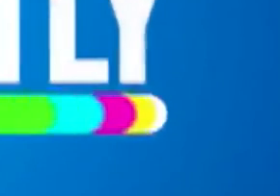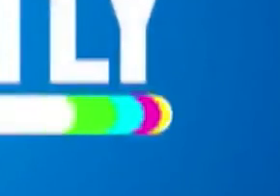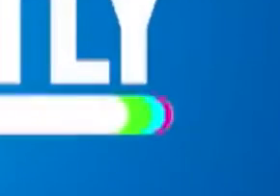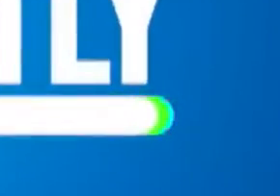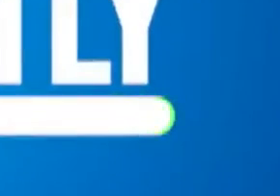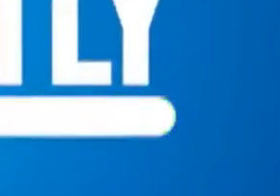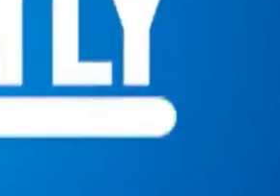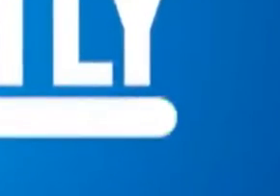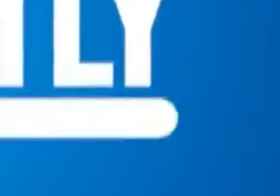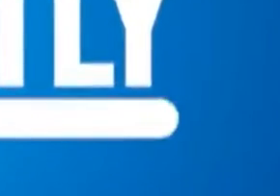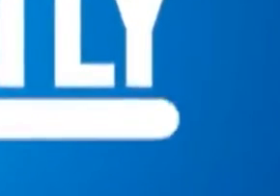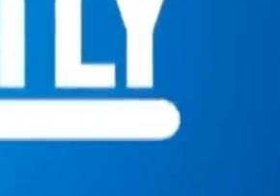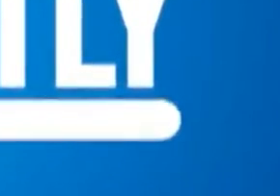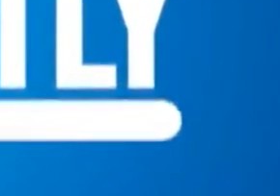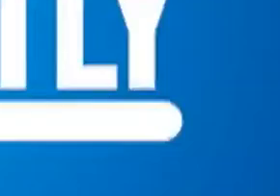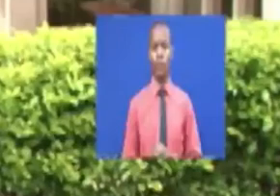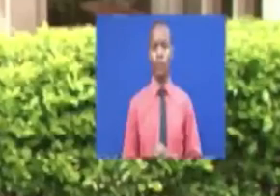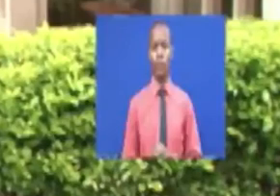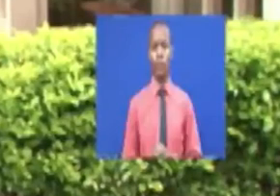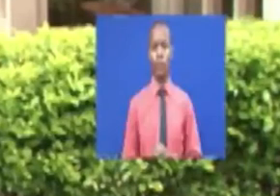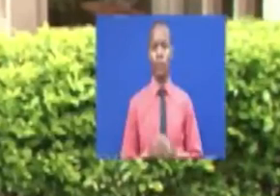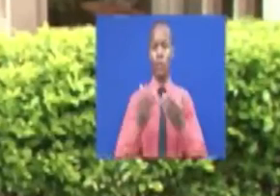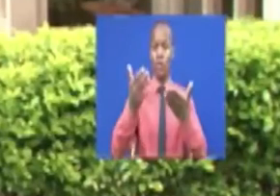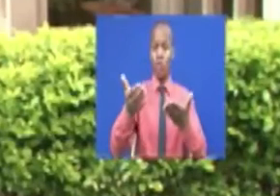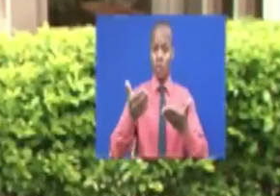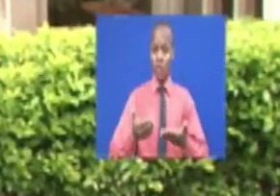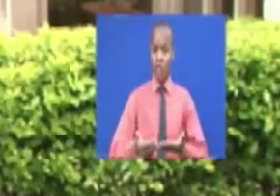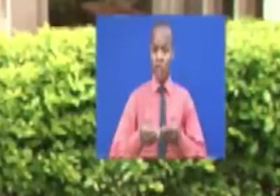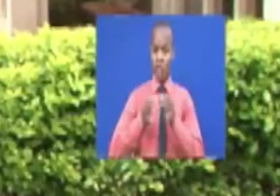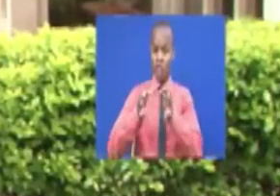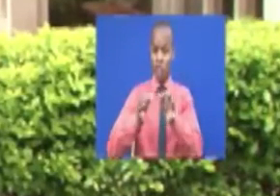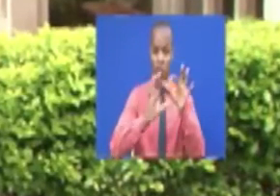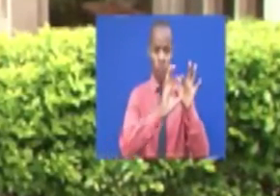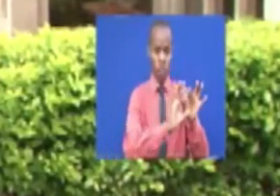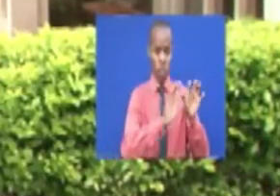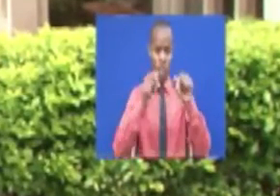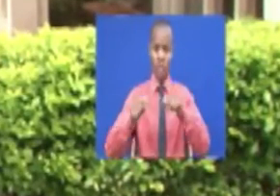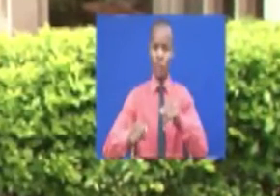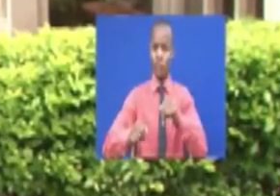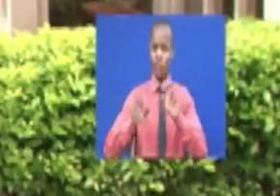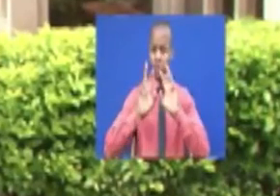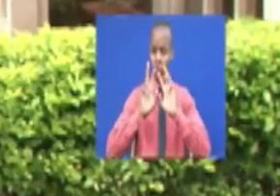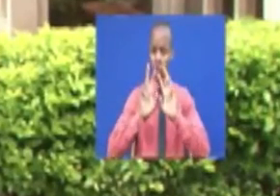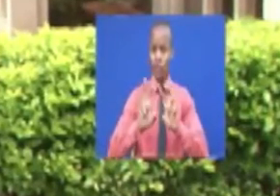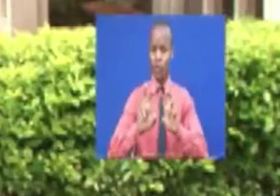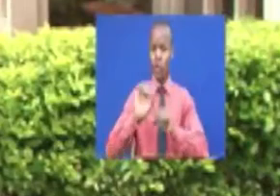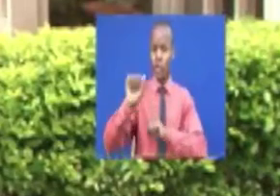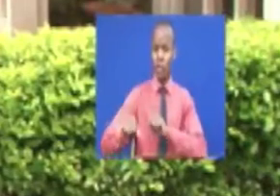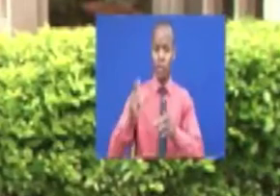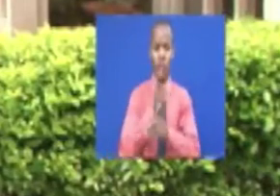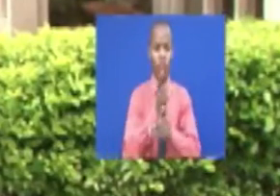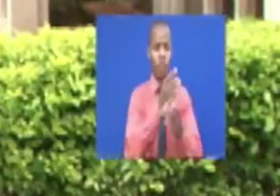abled, differently. Welcome back. If you've just joined us, then you are watching Able Differently, a